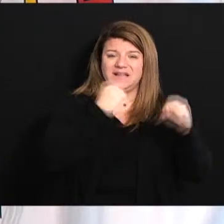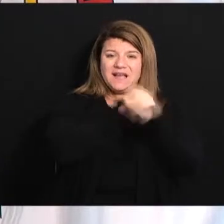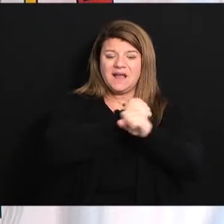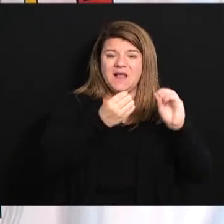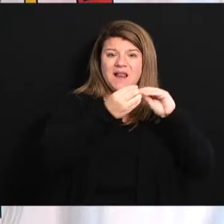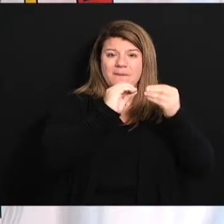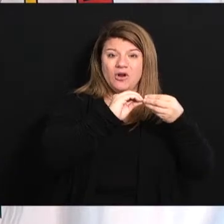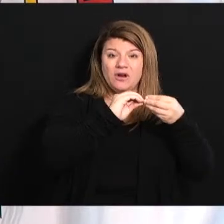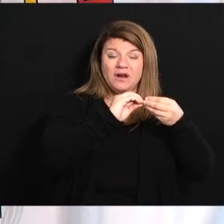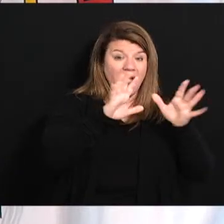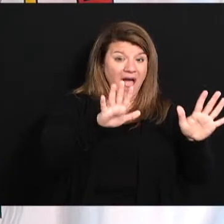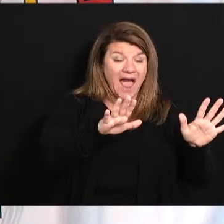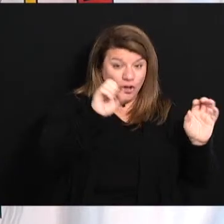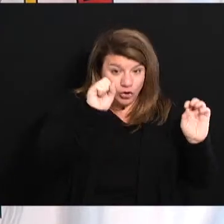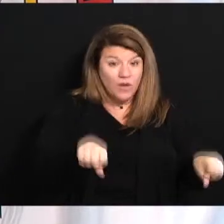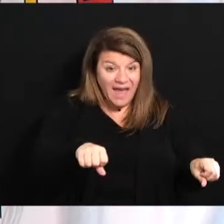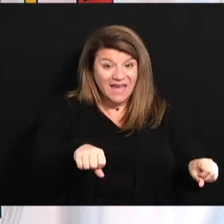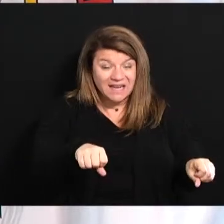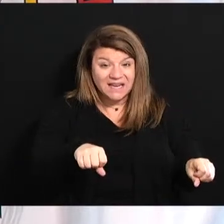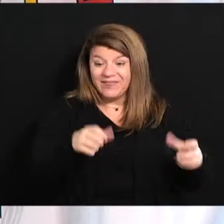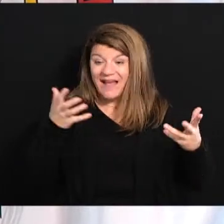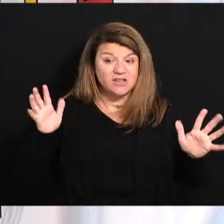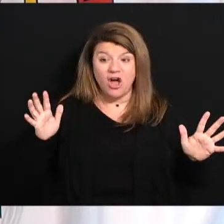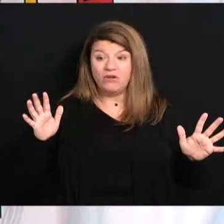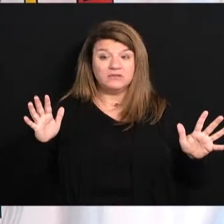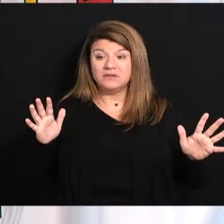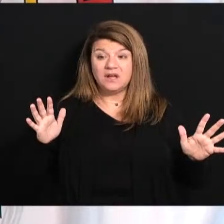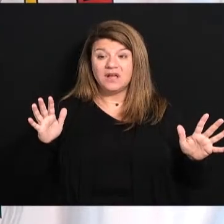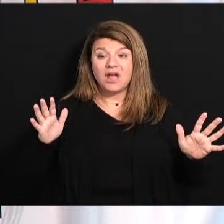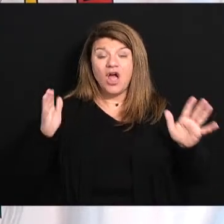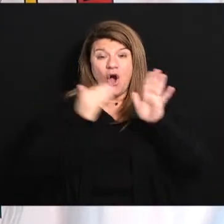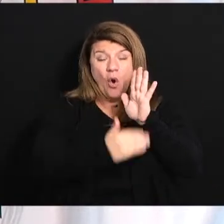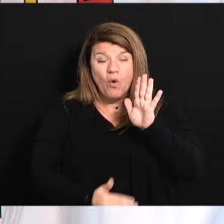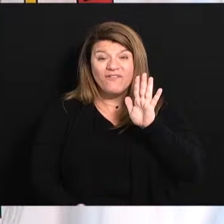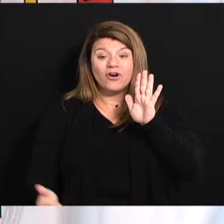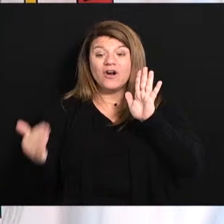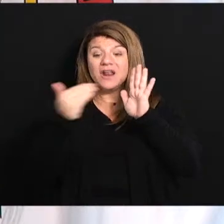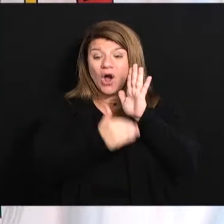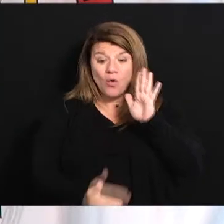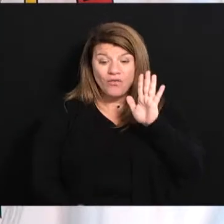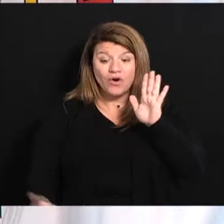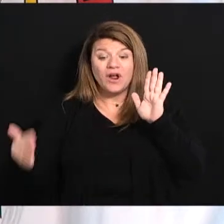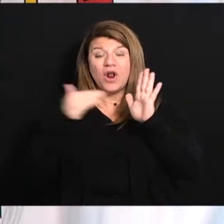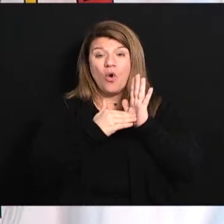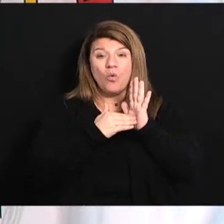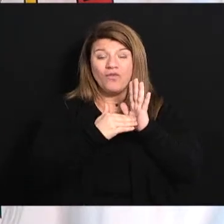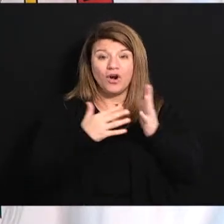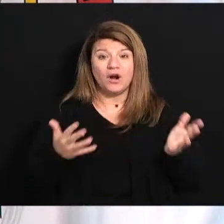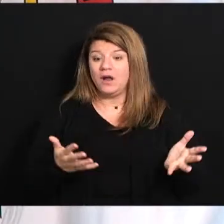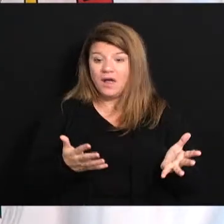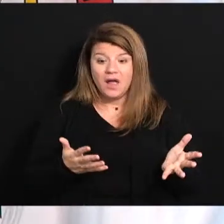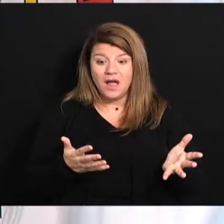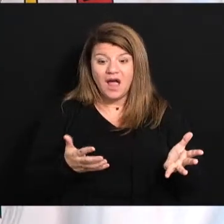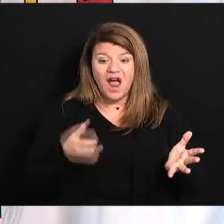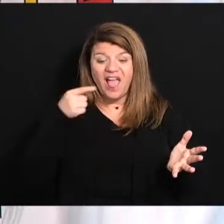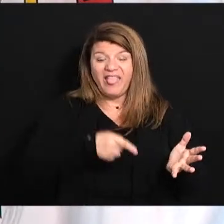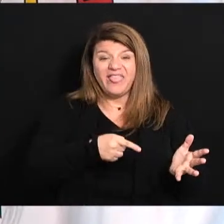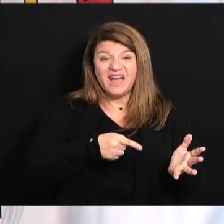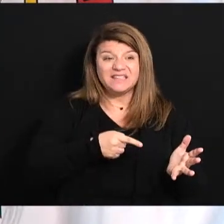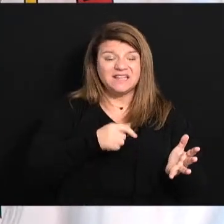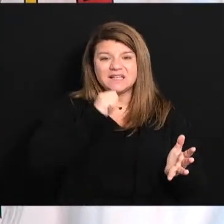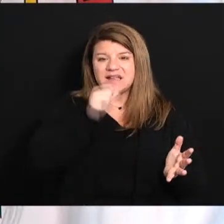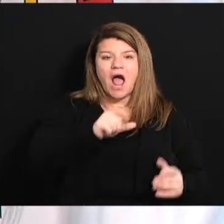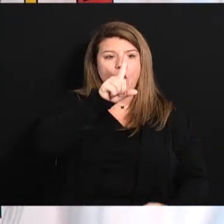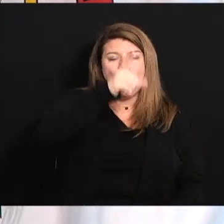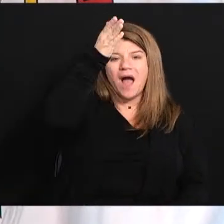be a statistic. That's all there is to it, over and over and over. And this lottery is not, 1 out of